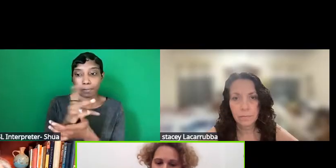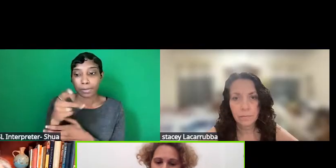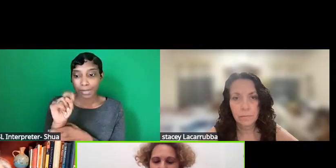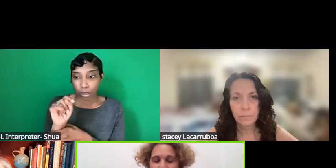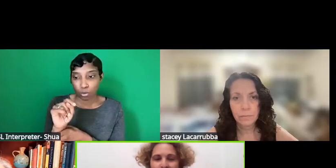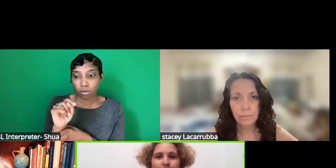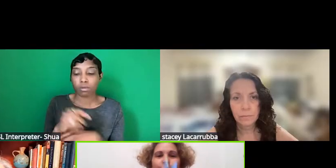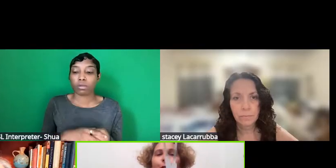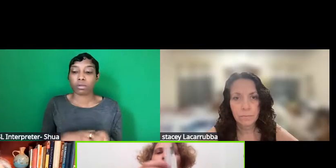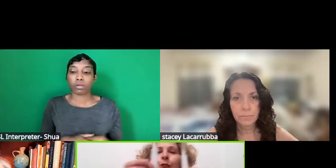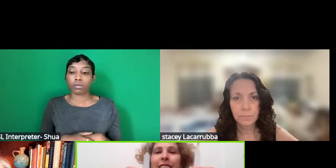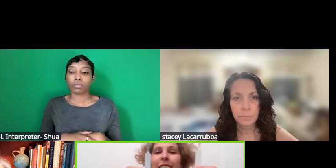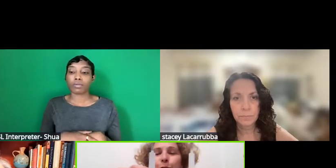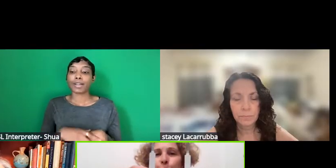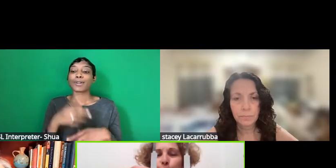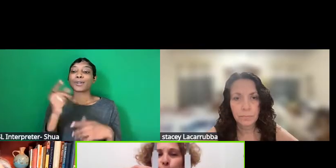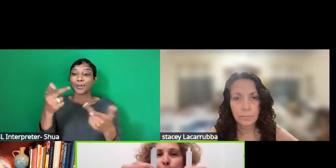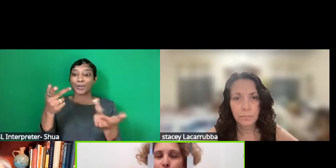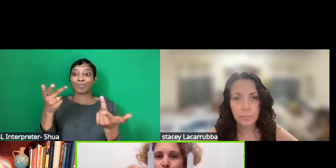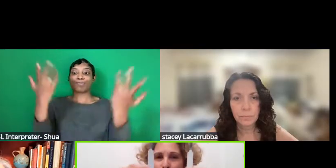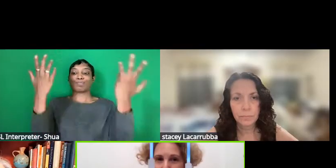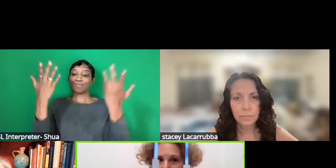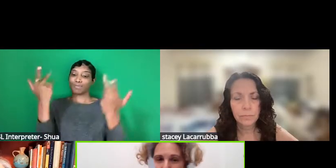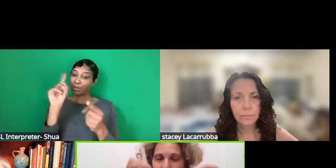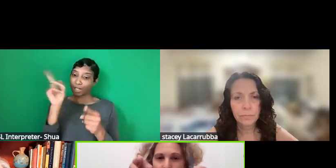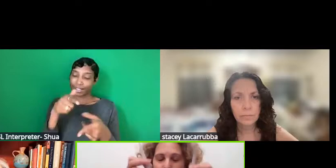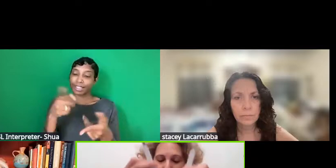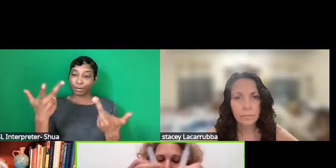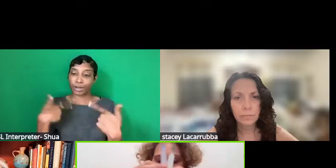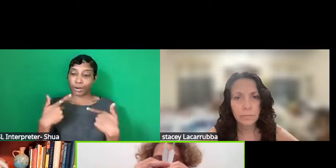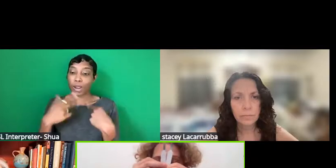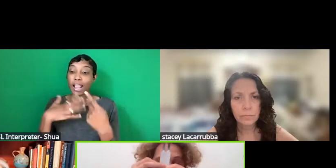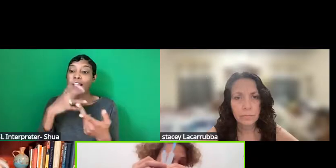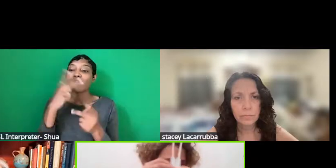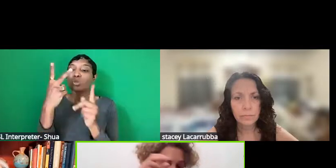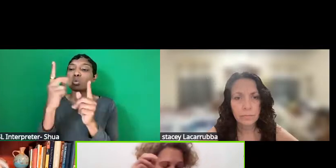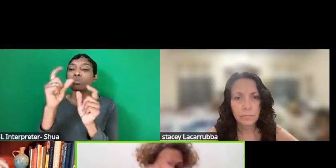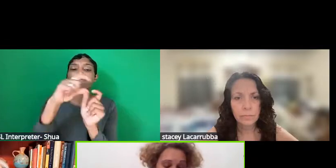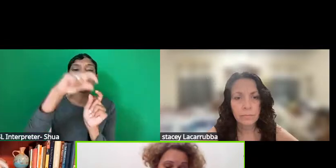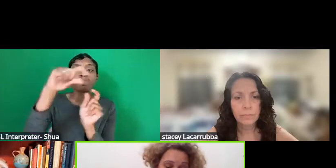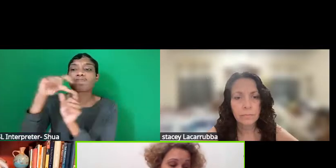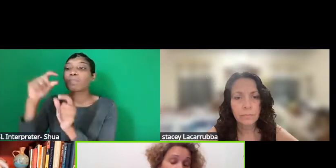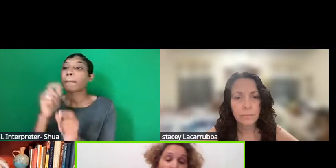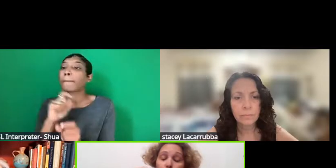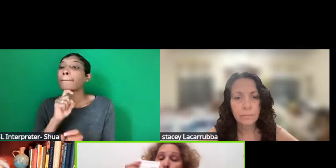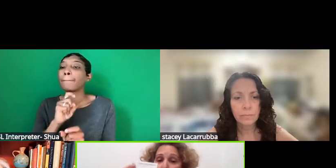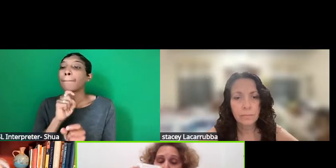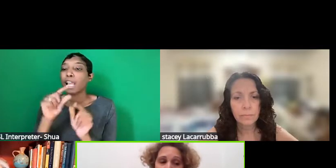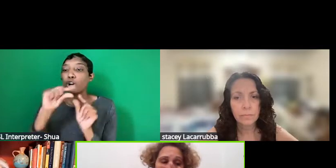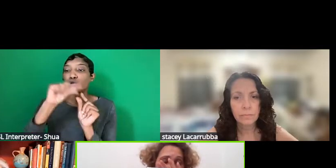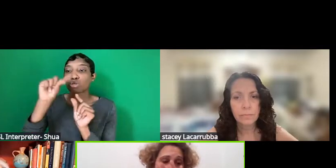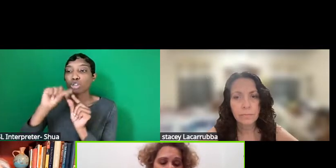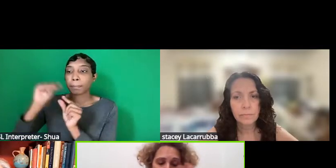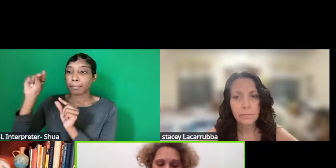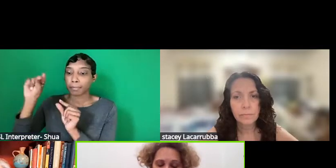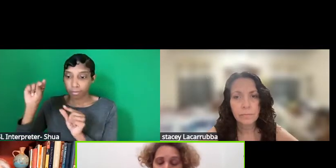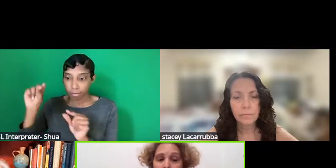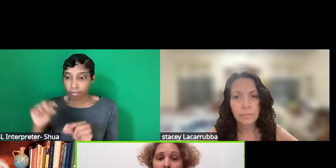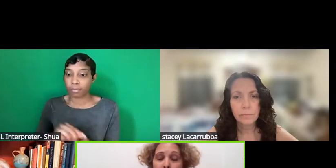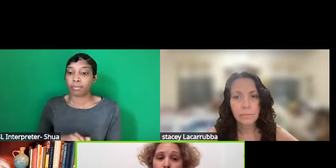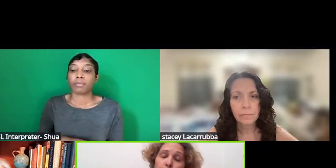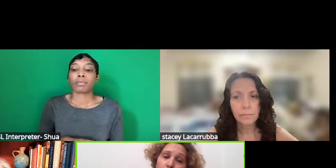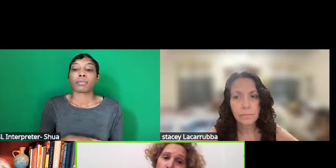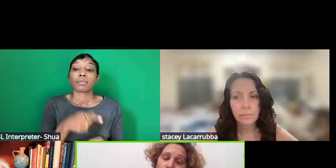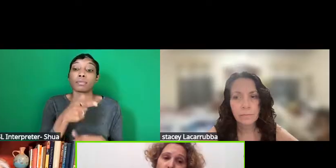oh, where are they? Here they go. You're going to have 2 metal strips. These are going to be very important to this craft. And of course, our card that will